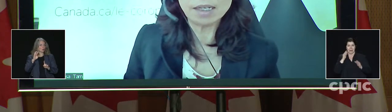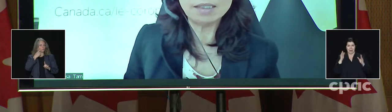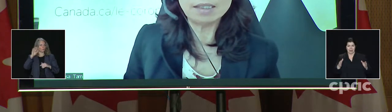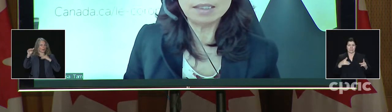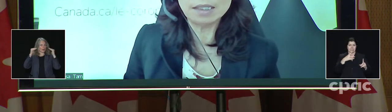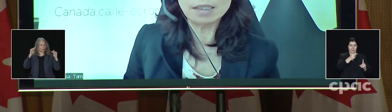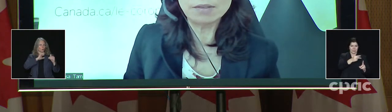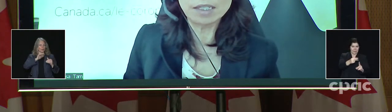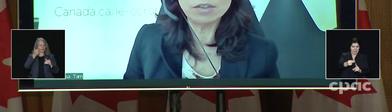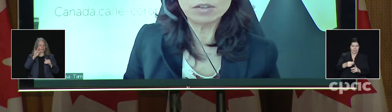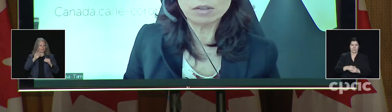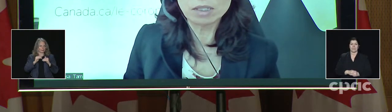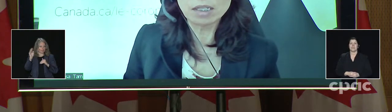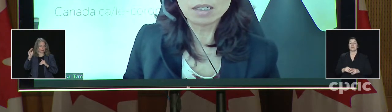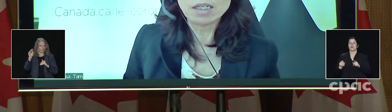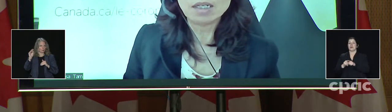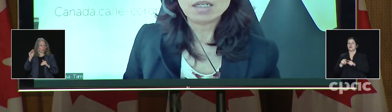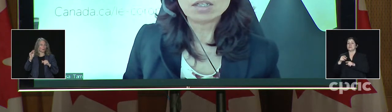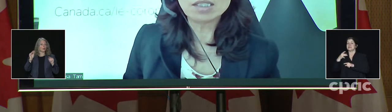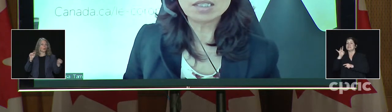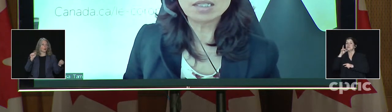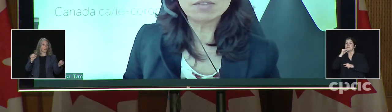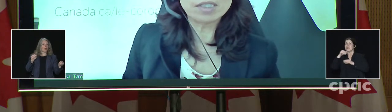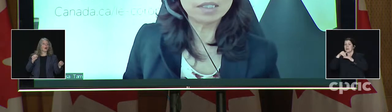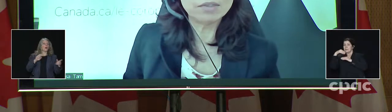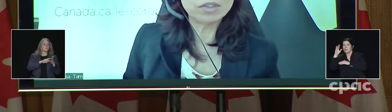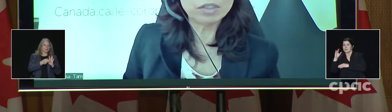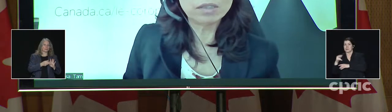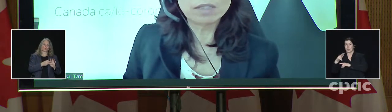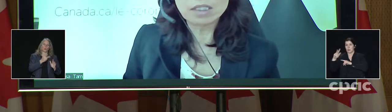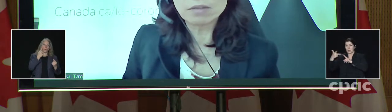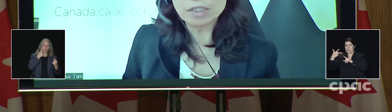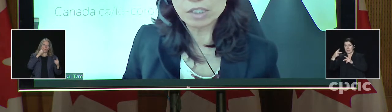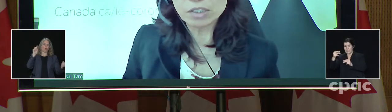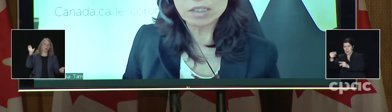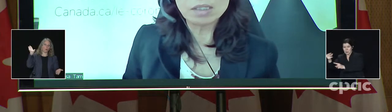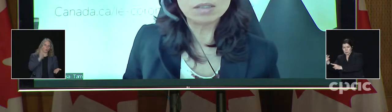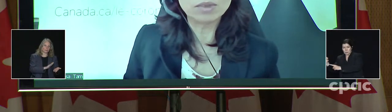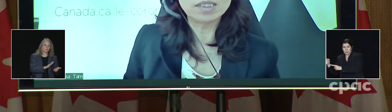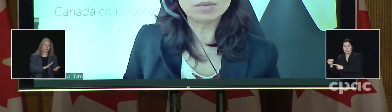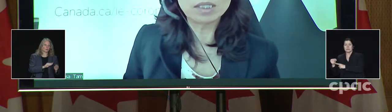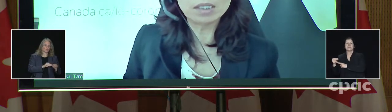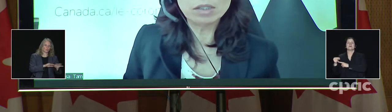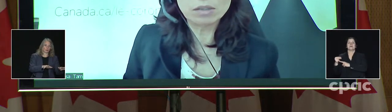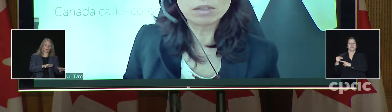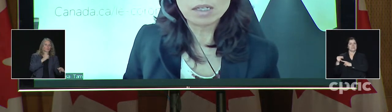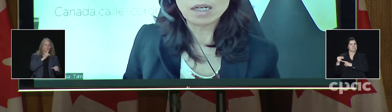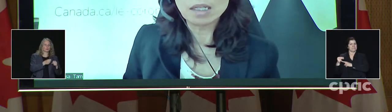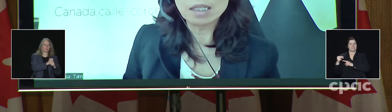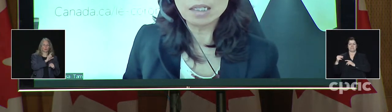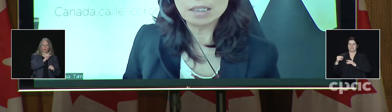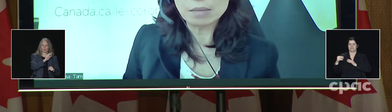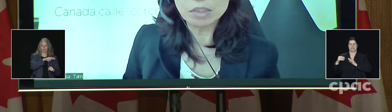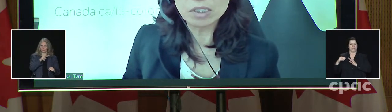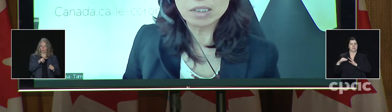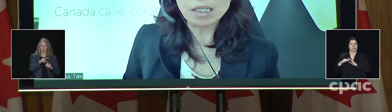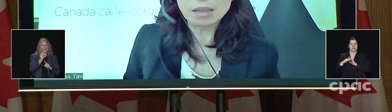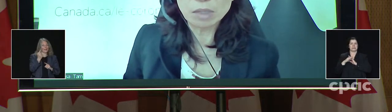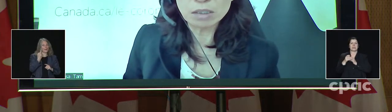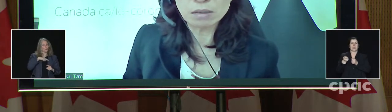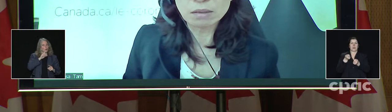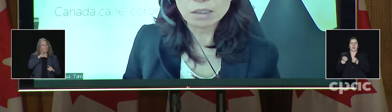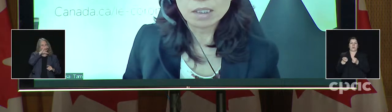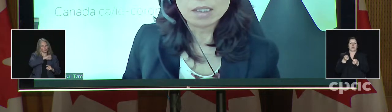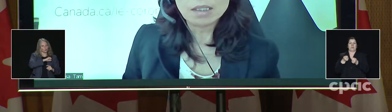adults 18 years of age or older could significantly reduce the risk of resurgence in 2022 under the assumptions in